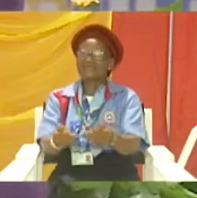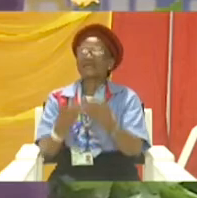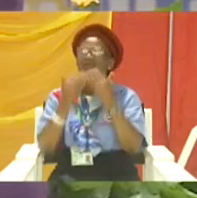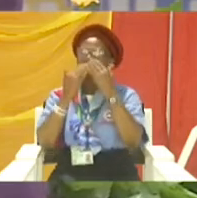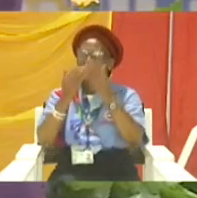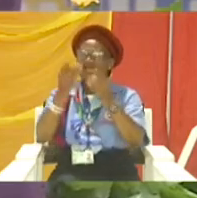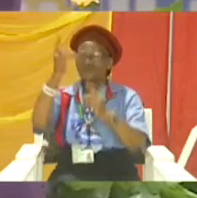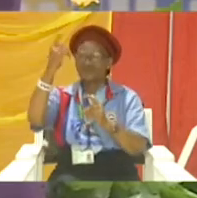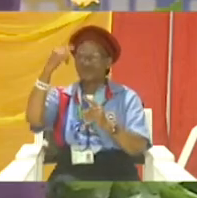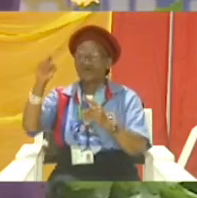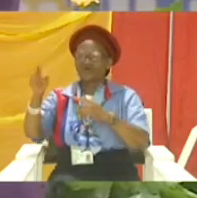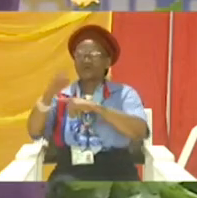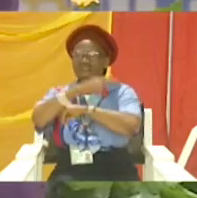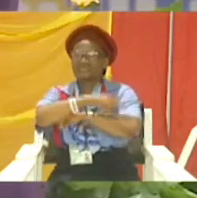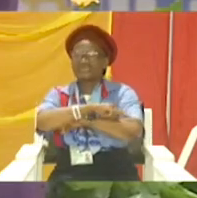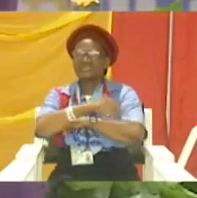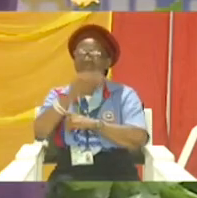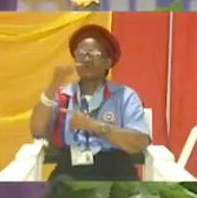Thank you for days of small